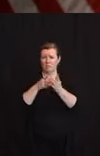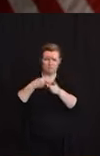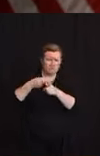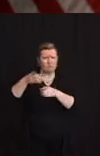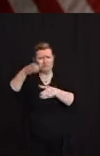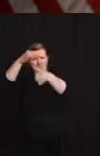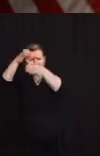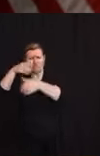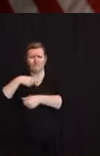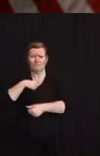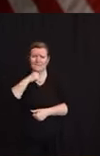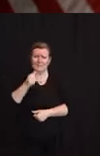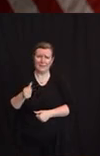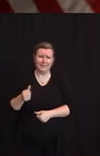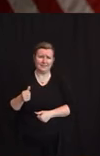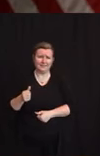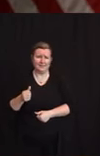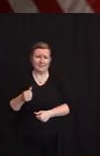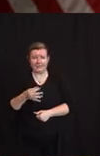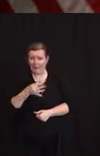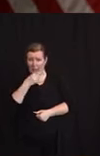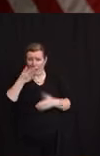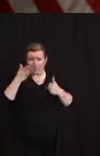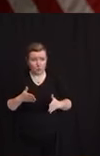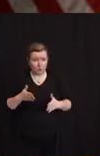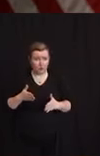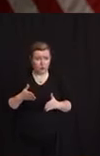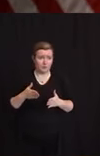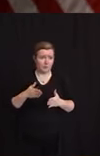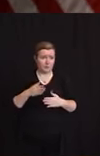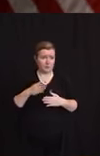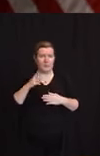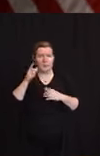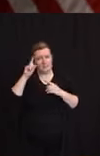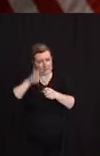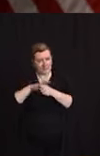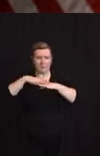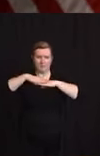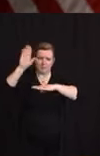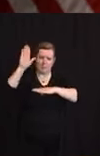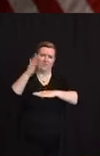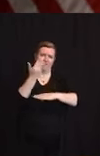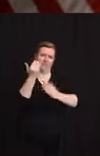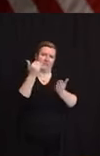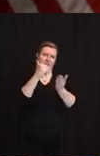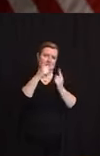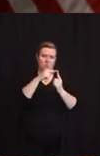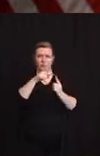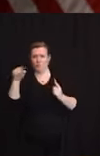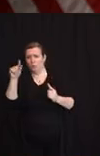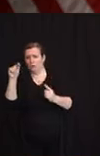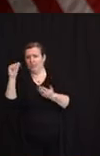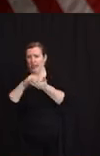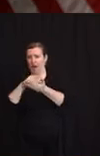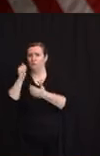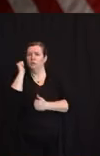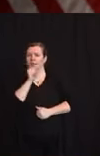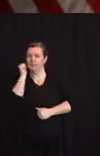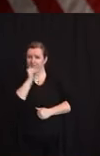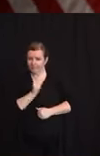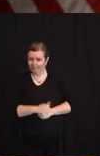a minimal standard to be able to give folks the confidence. Forget about what we think at one level. What's it going to take you to go to